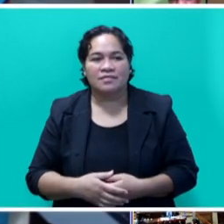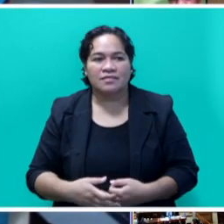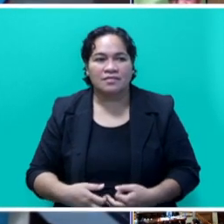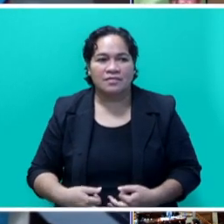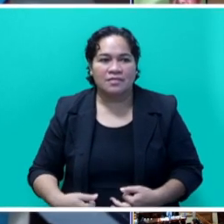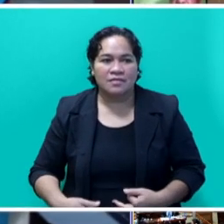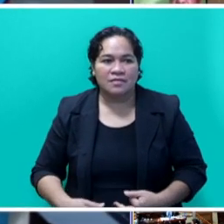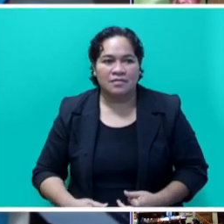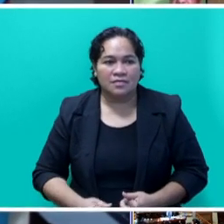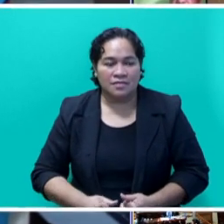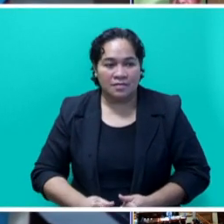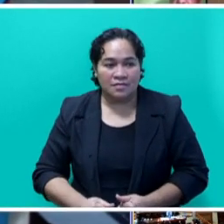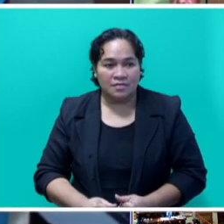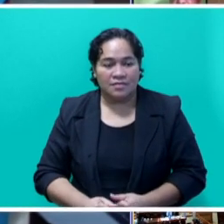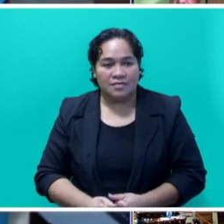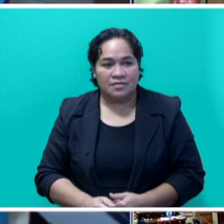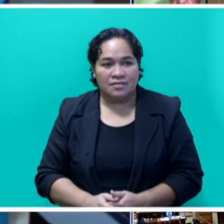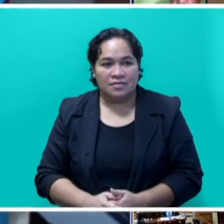should hear that.